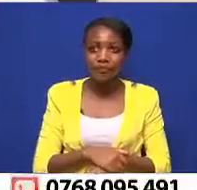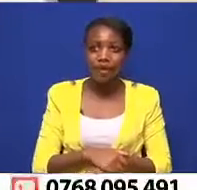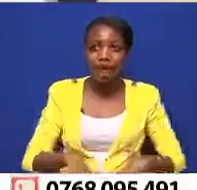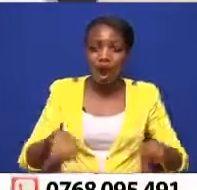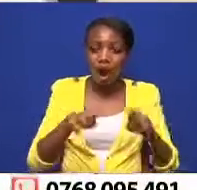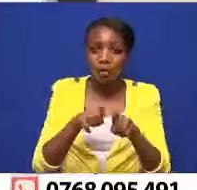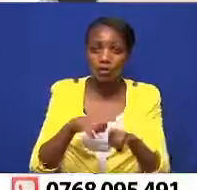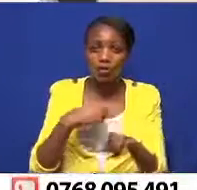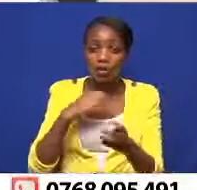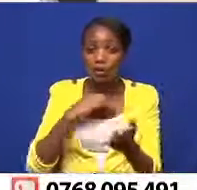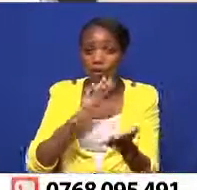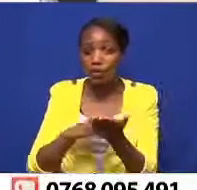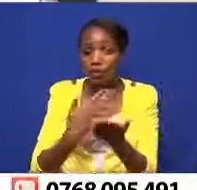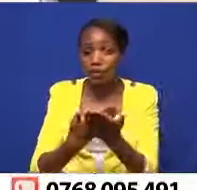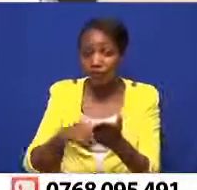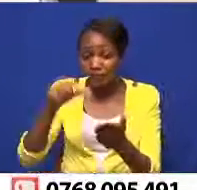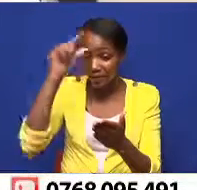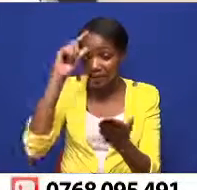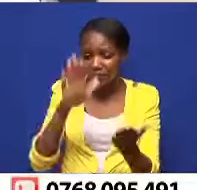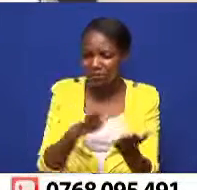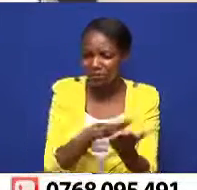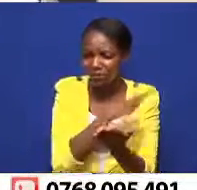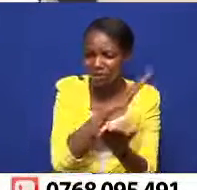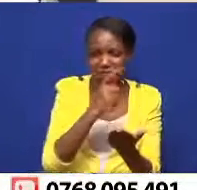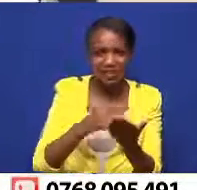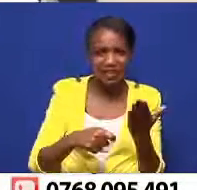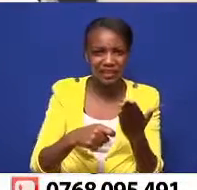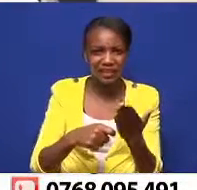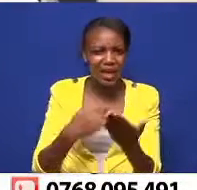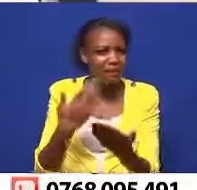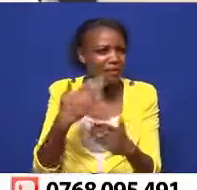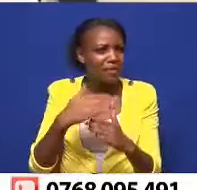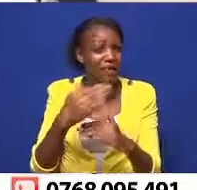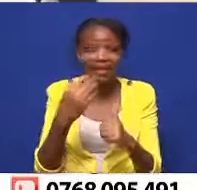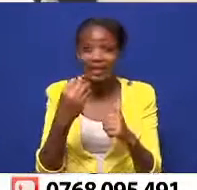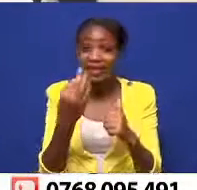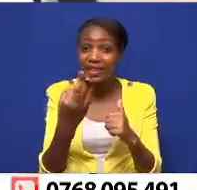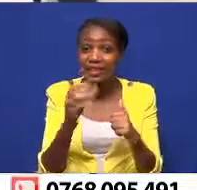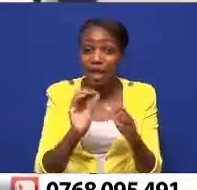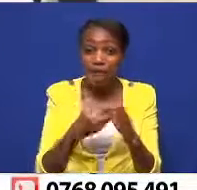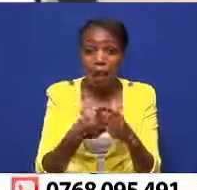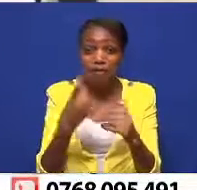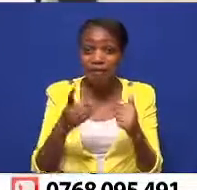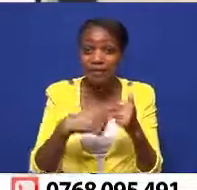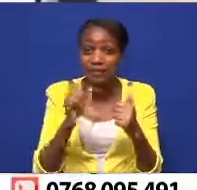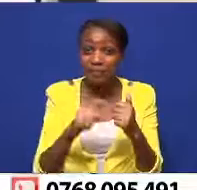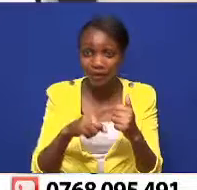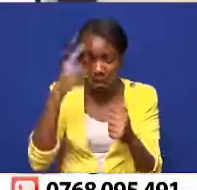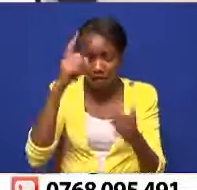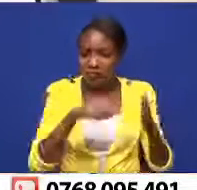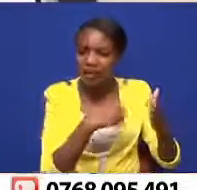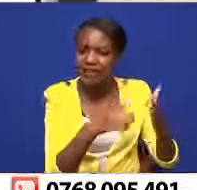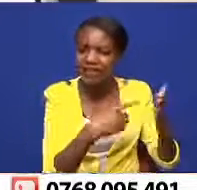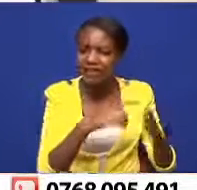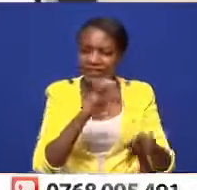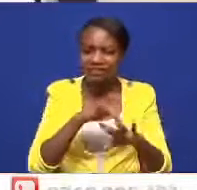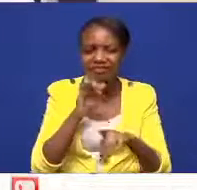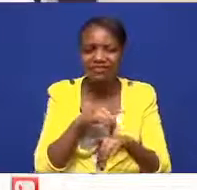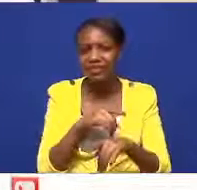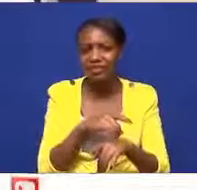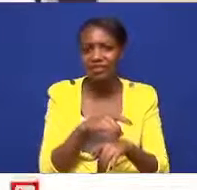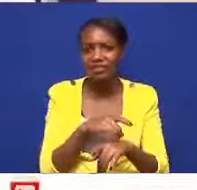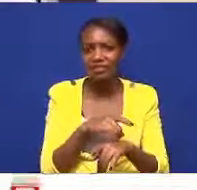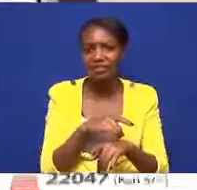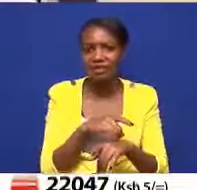consider waiving tax for 3 to 6 months period for industries that have been highly affected by